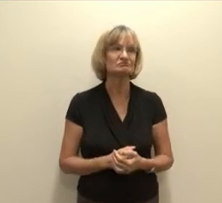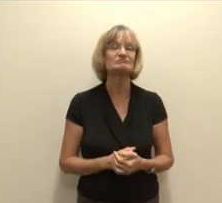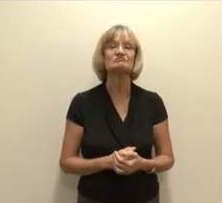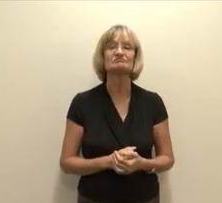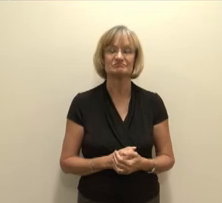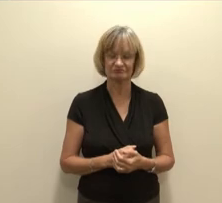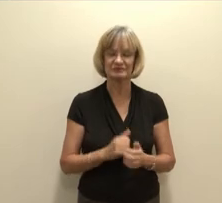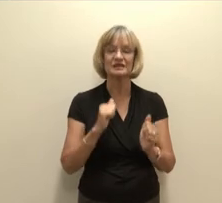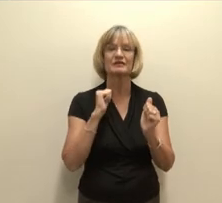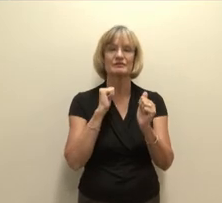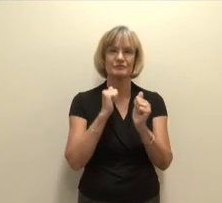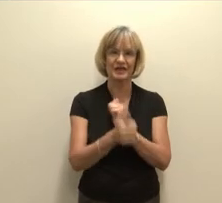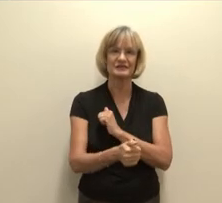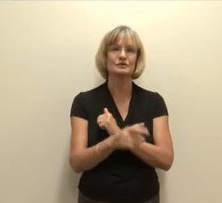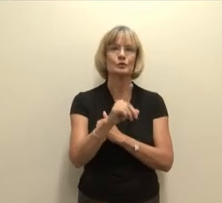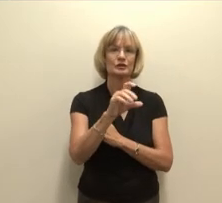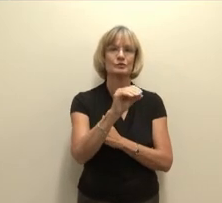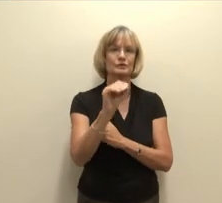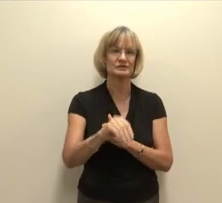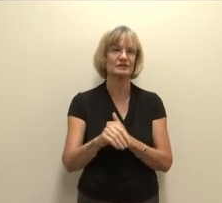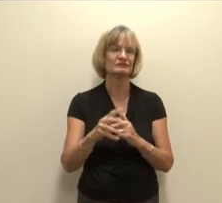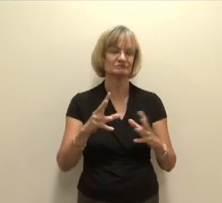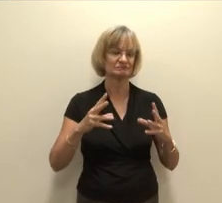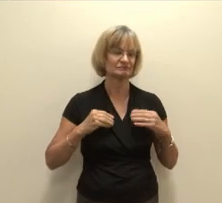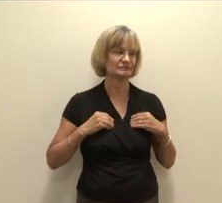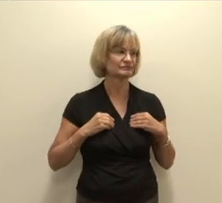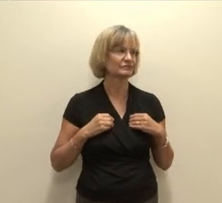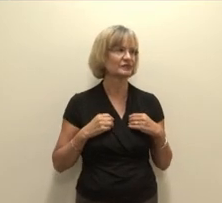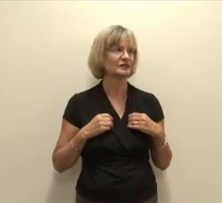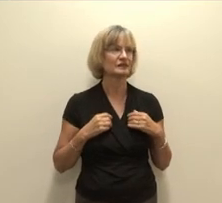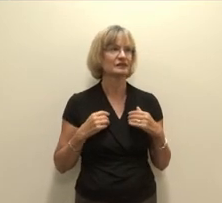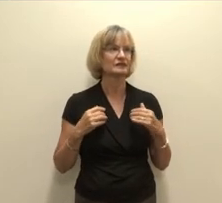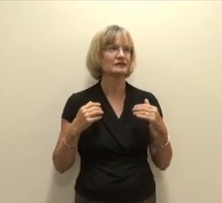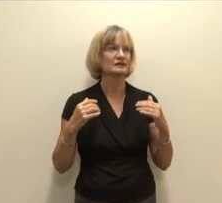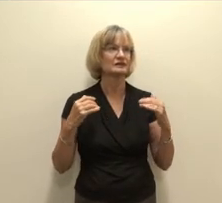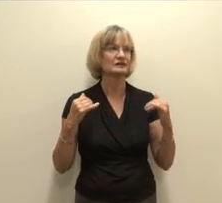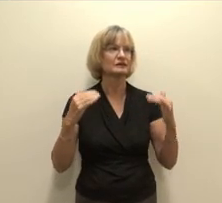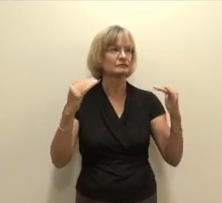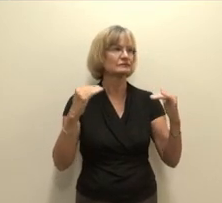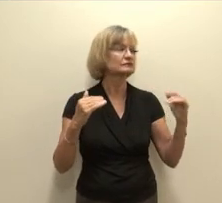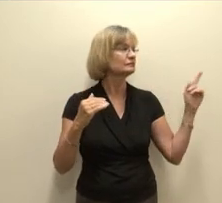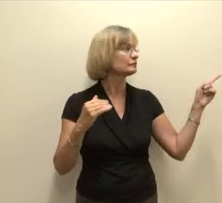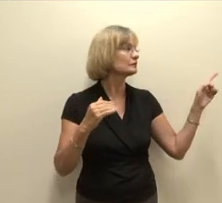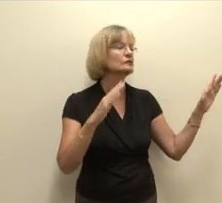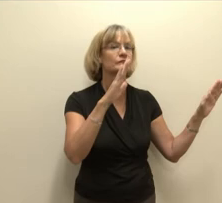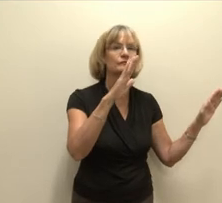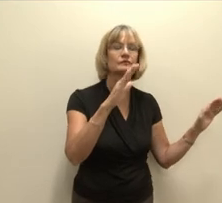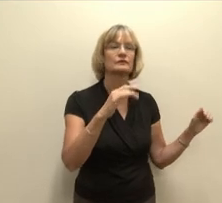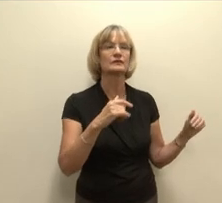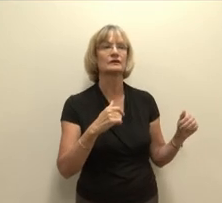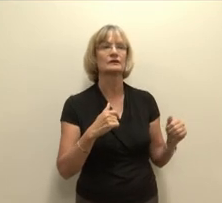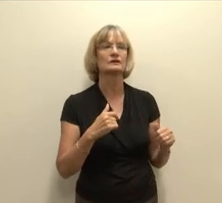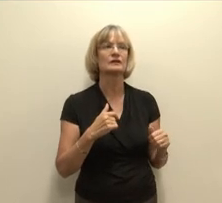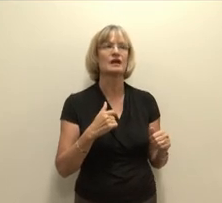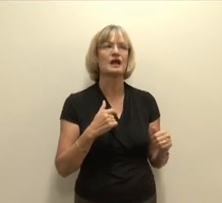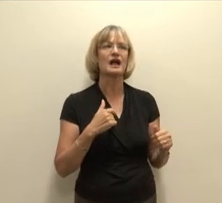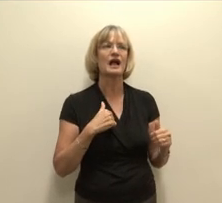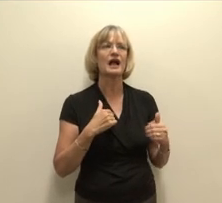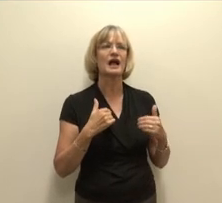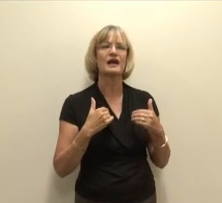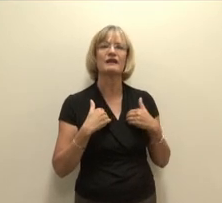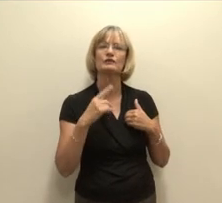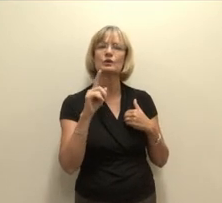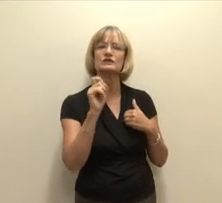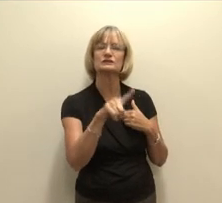motion passes unanimously. With that, we Ms. are. Mr. President. Yes, sir. I got a